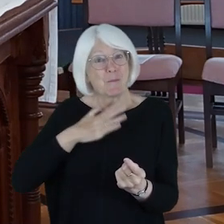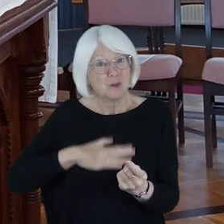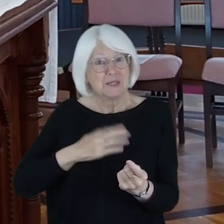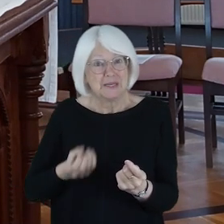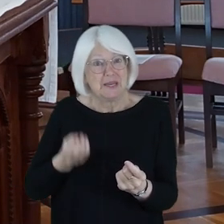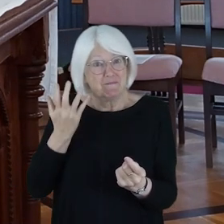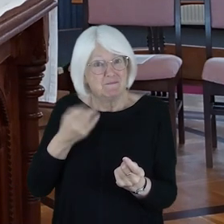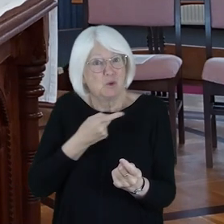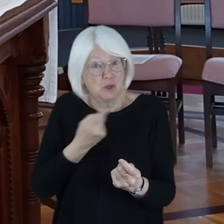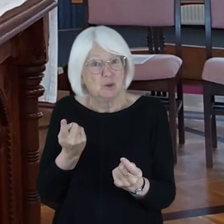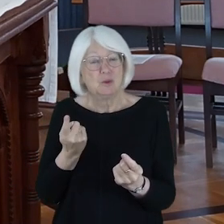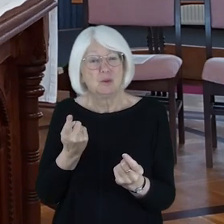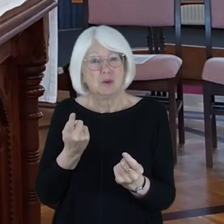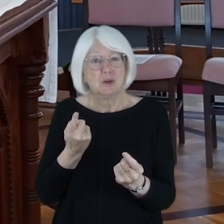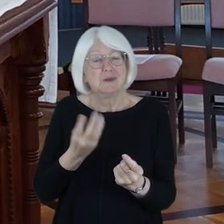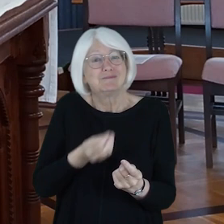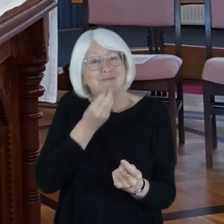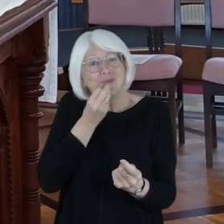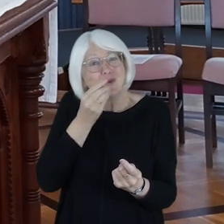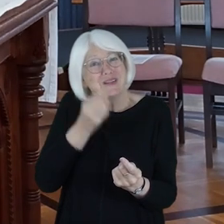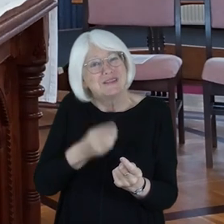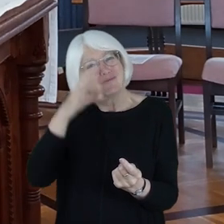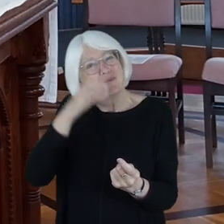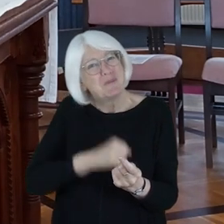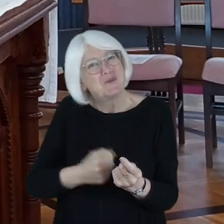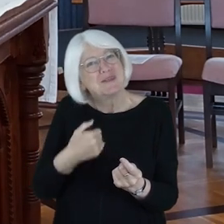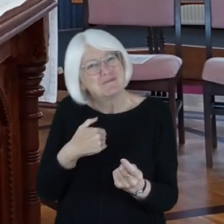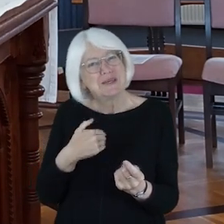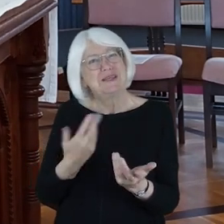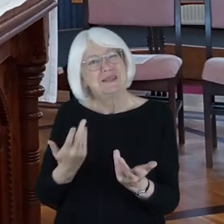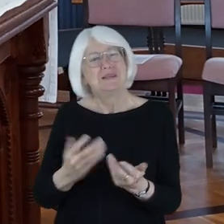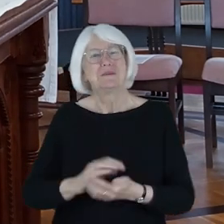you. Do this in remembrance of me."